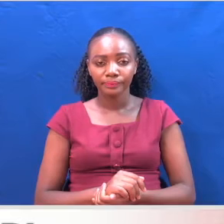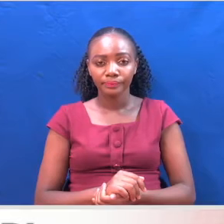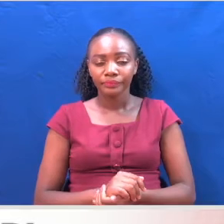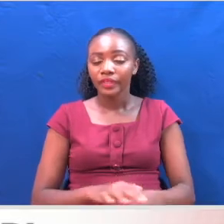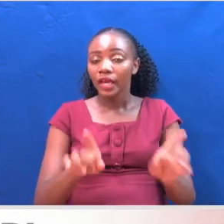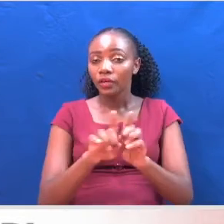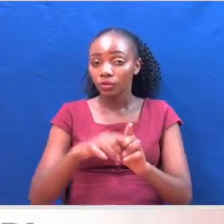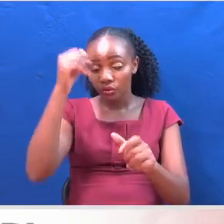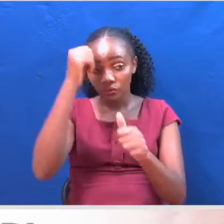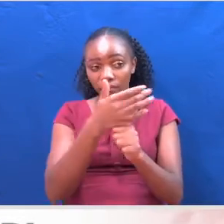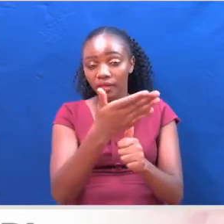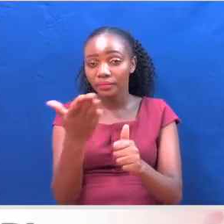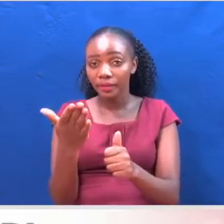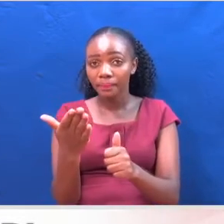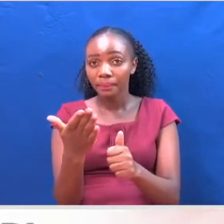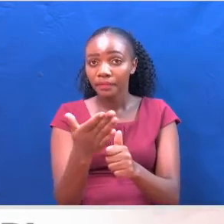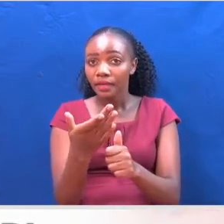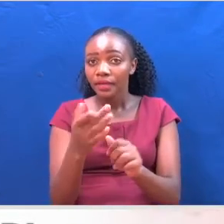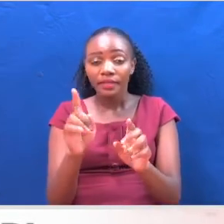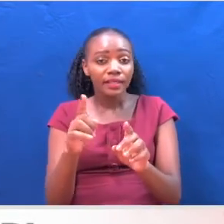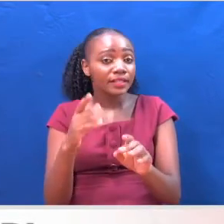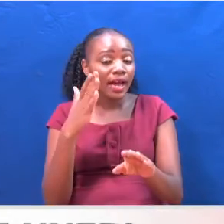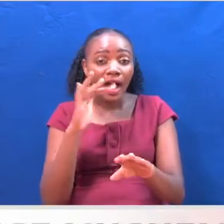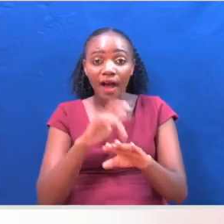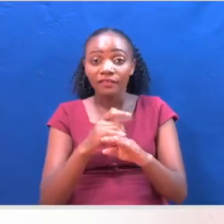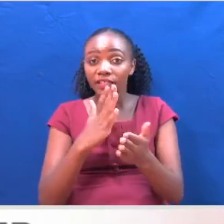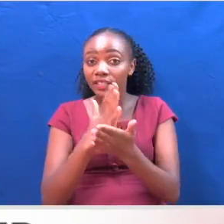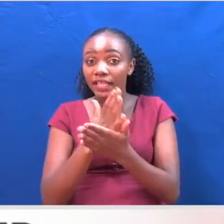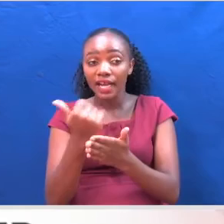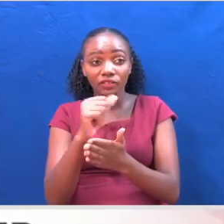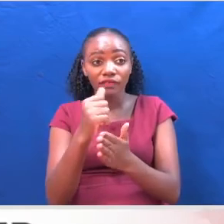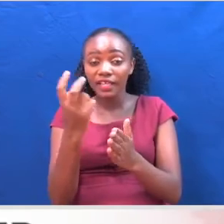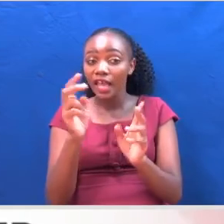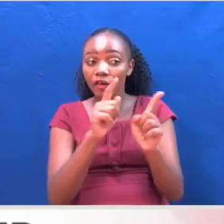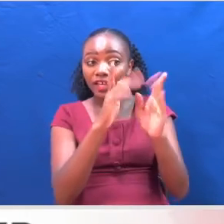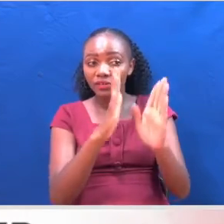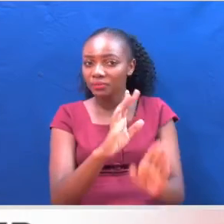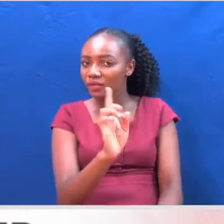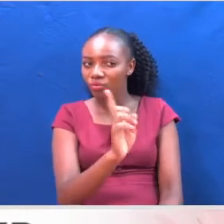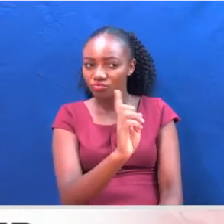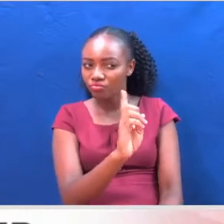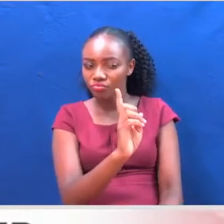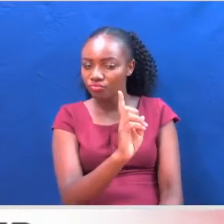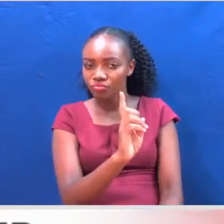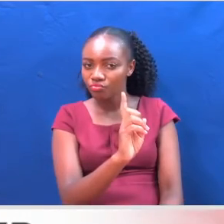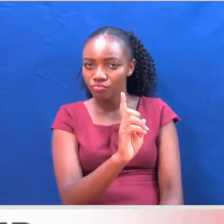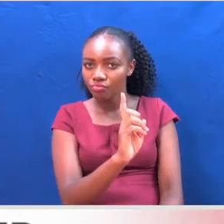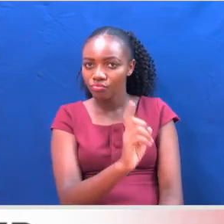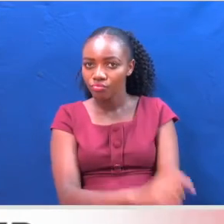view, it will not in any way threaten the rights of any of the accused persons.